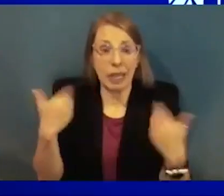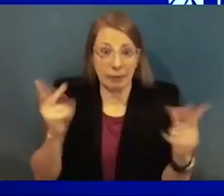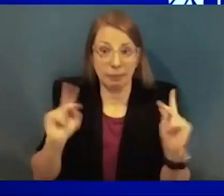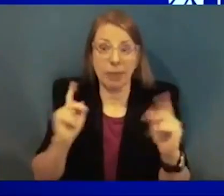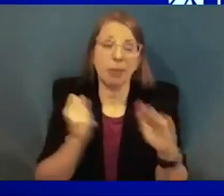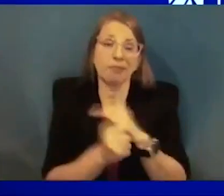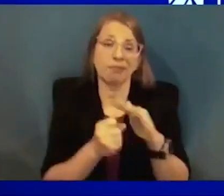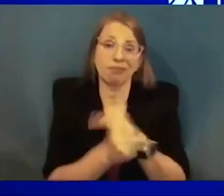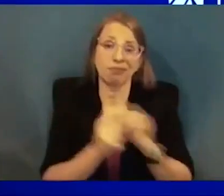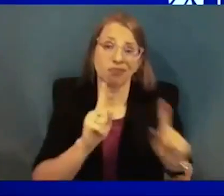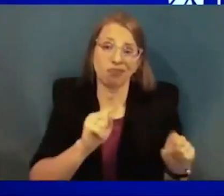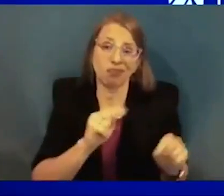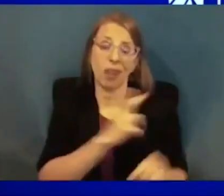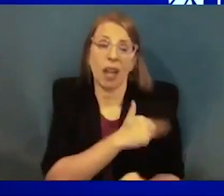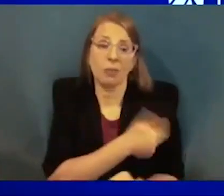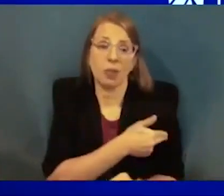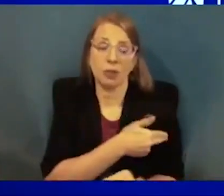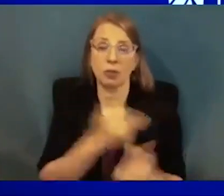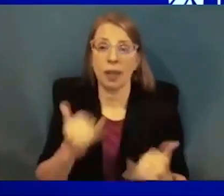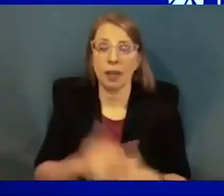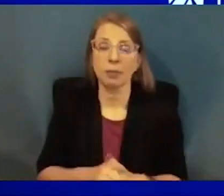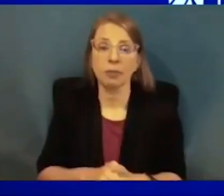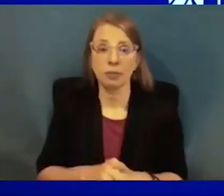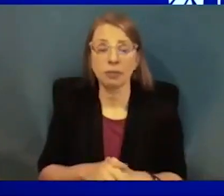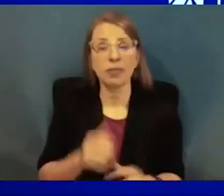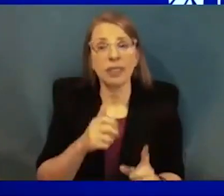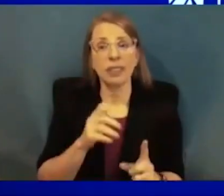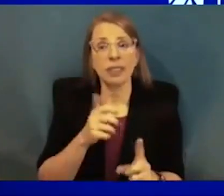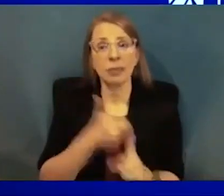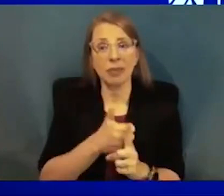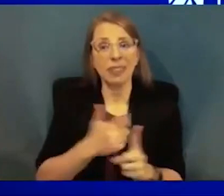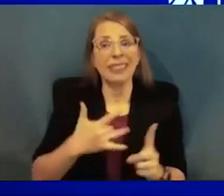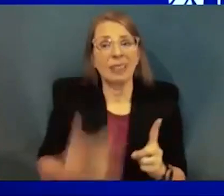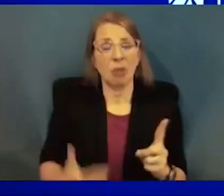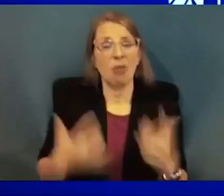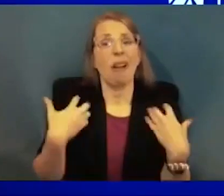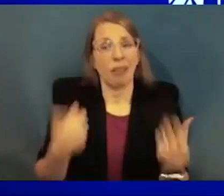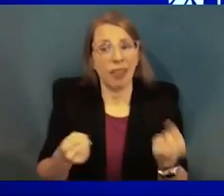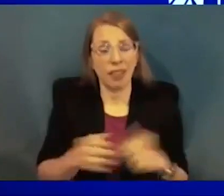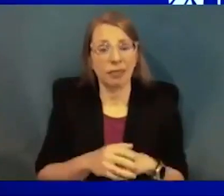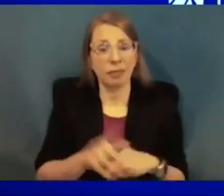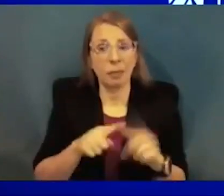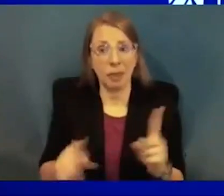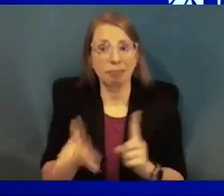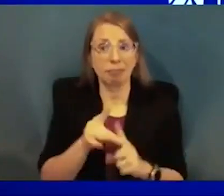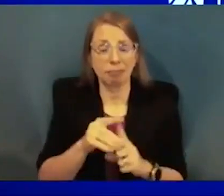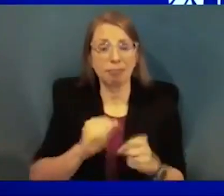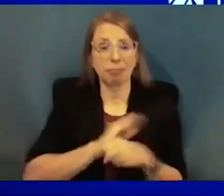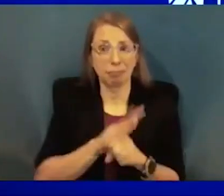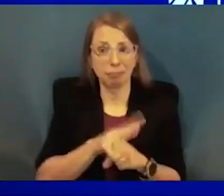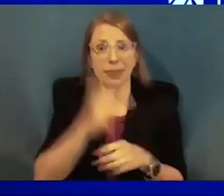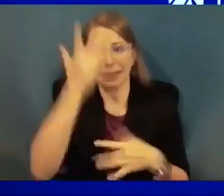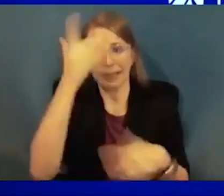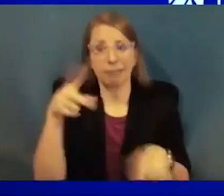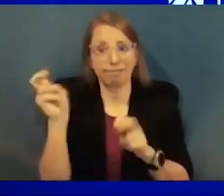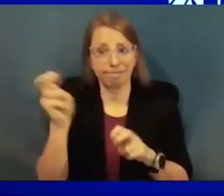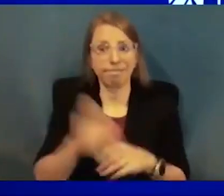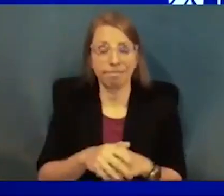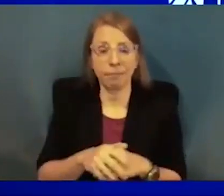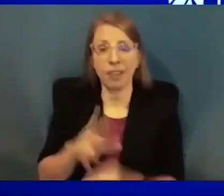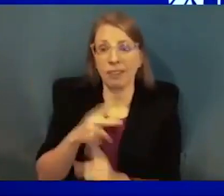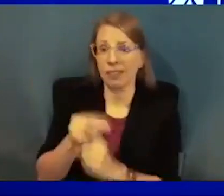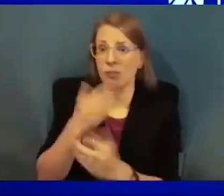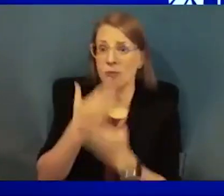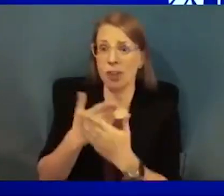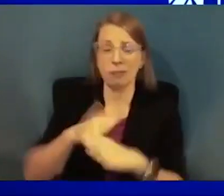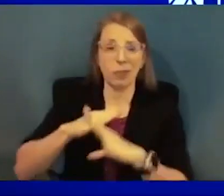that are unvaccinated and otherwise healthy. So these vaccines continue to be very good in preventing all of these things, and especially long haul